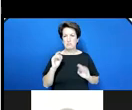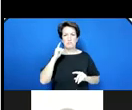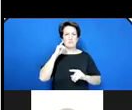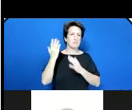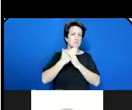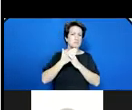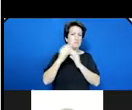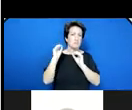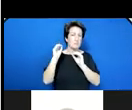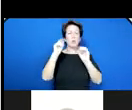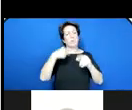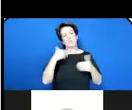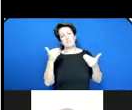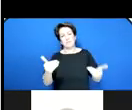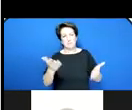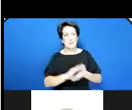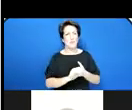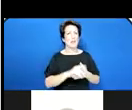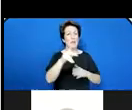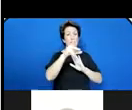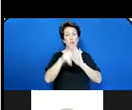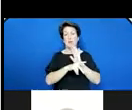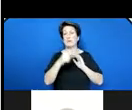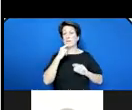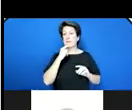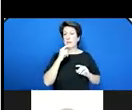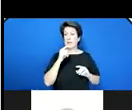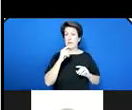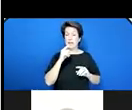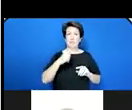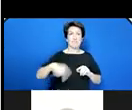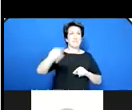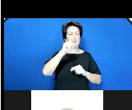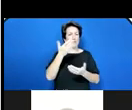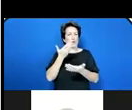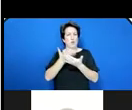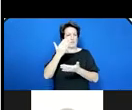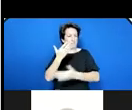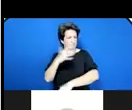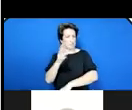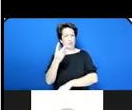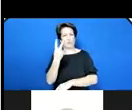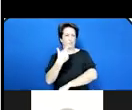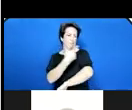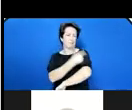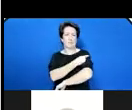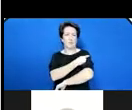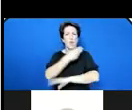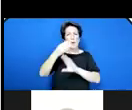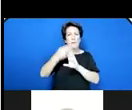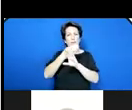Okay, sorry, I'll just continue. So the policy states that people must prove that they're fully vaccinated before entering certain